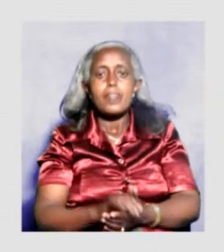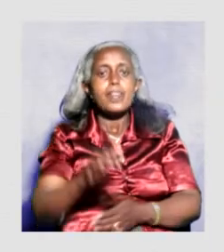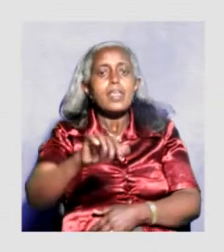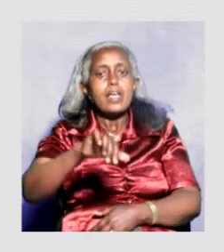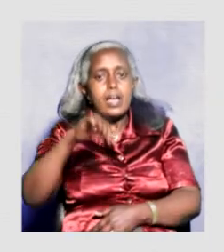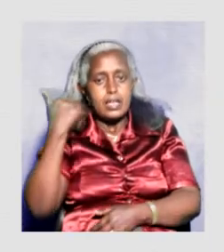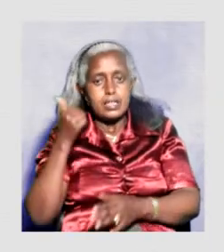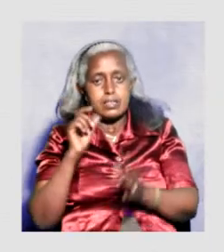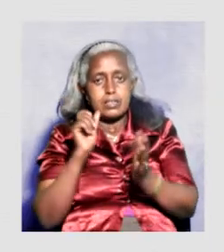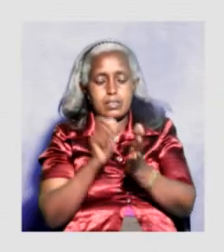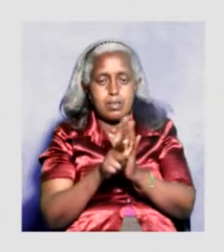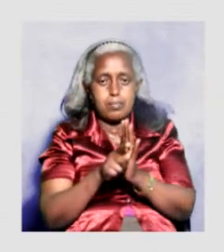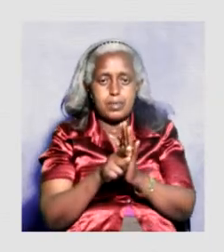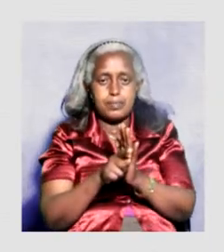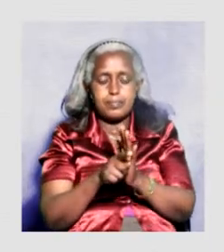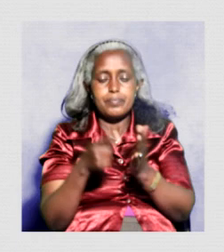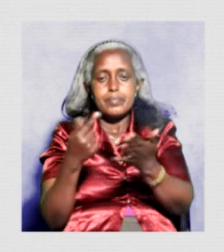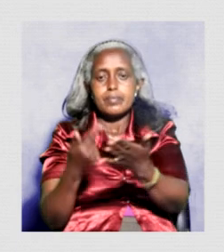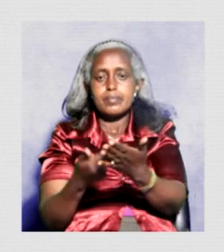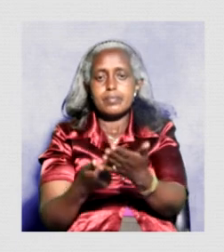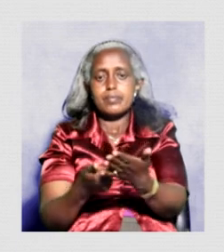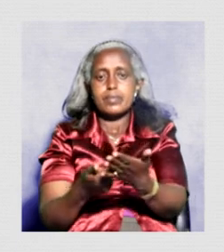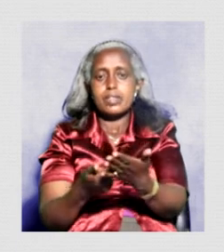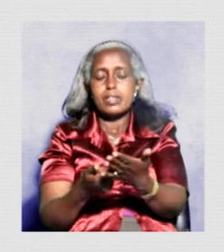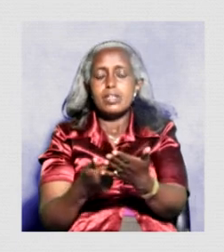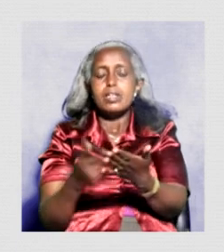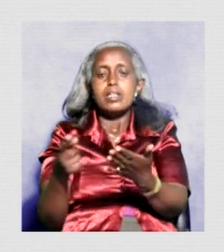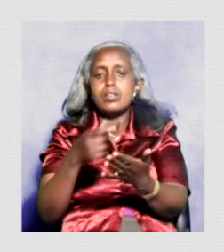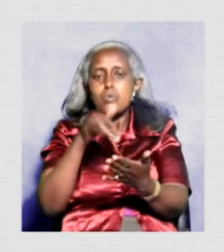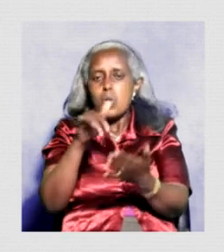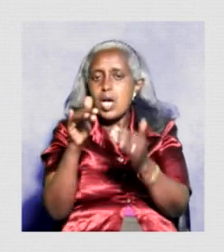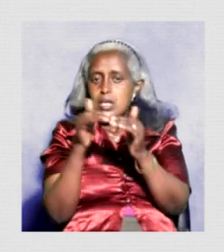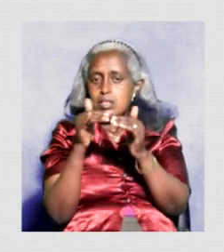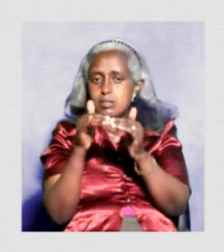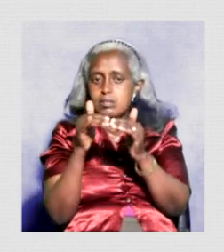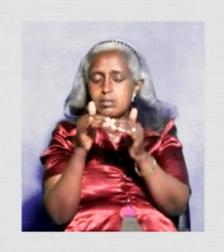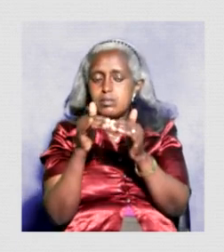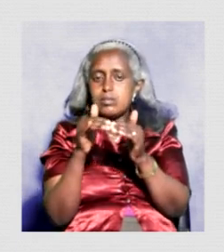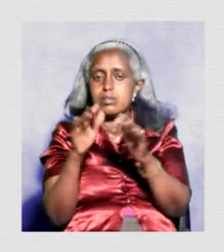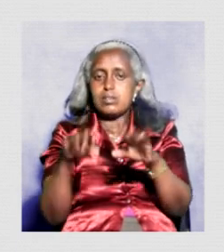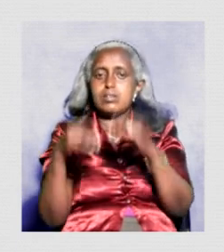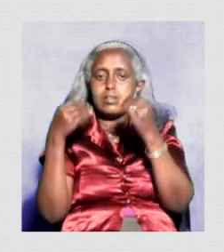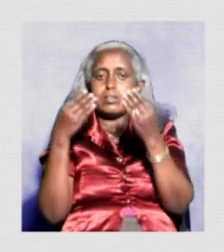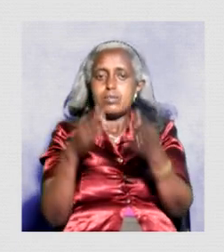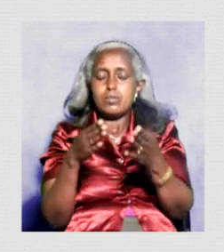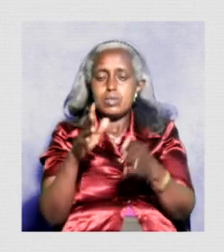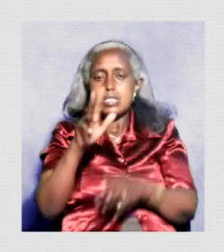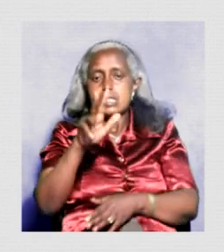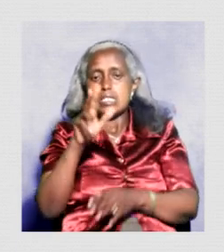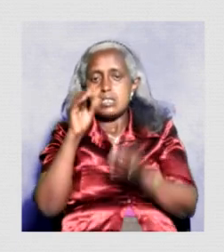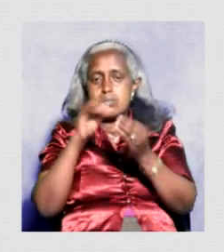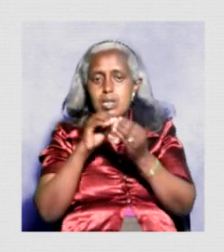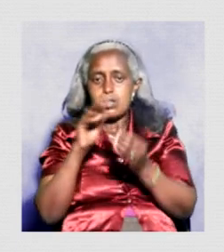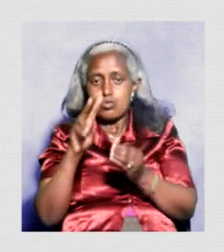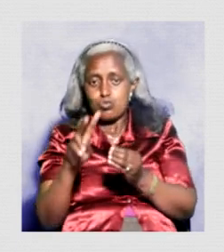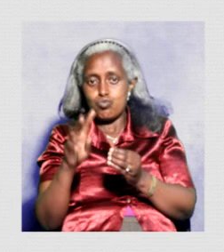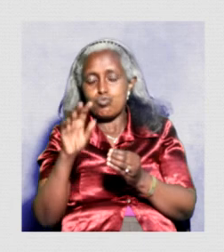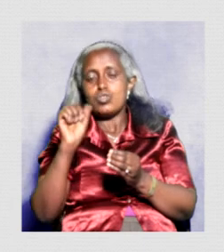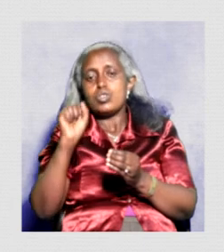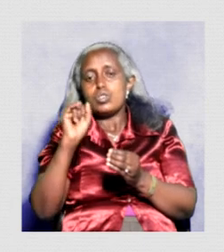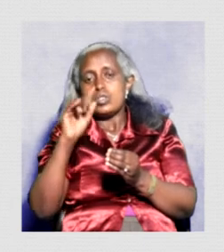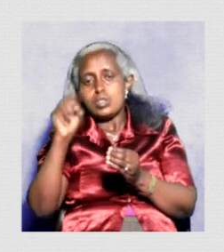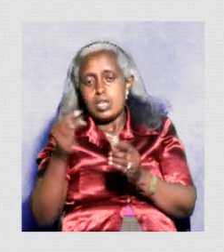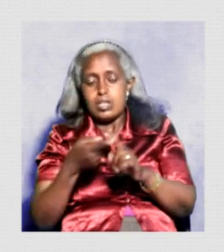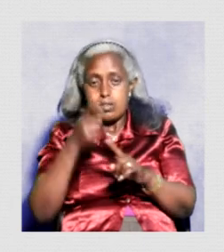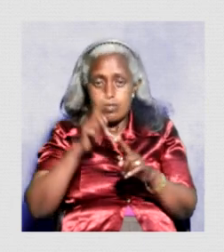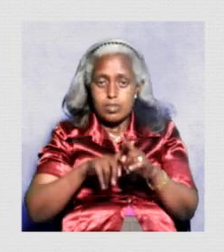Another example, here let y is given to be 3 plus 2 sine inverse